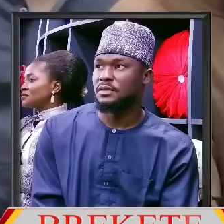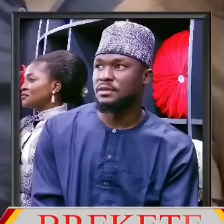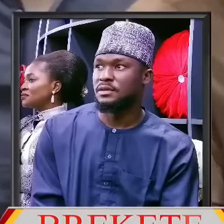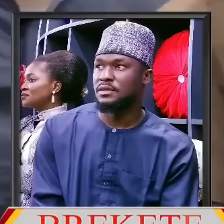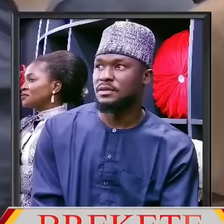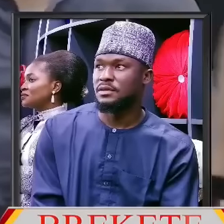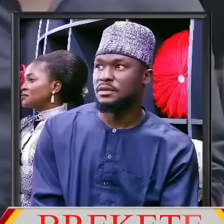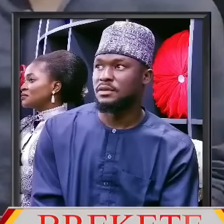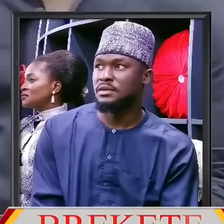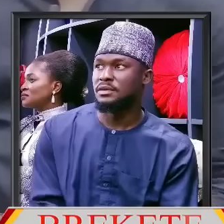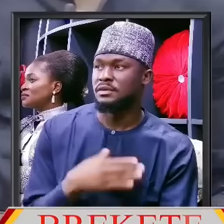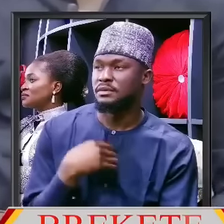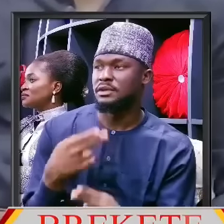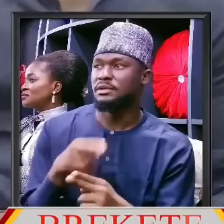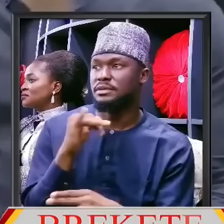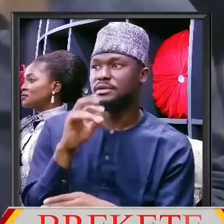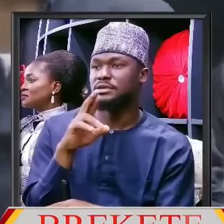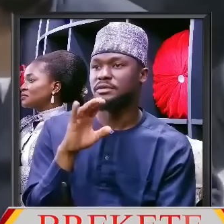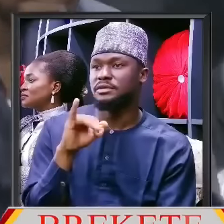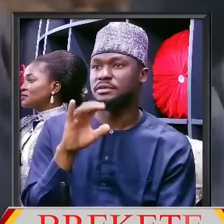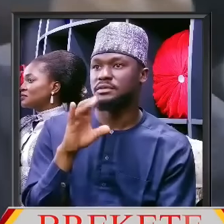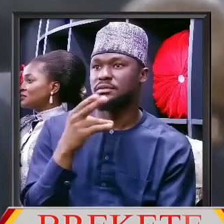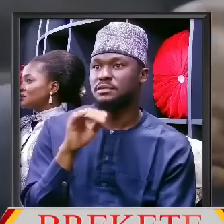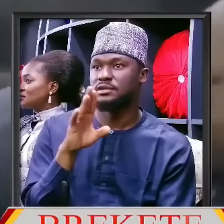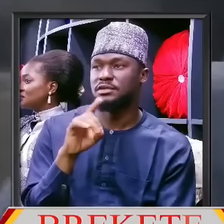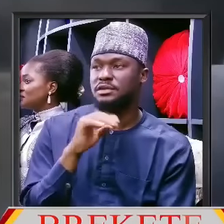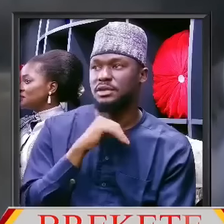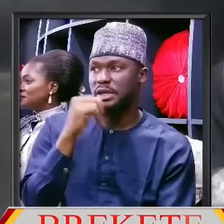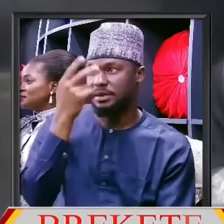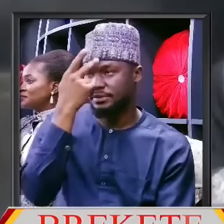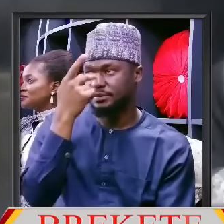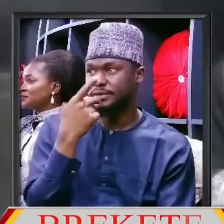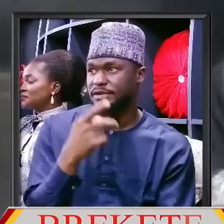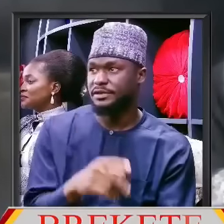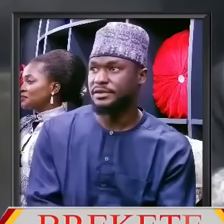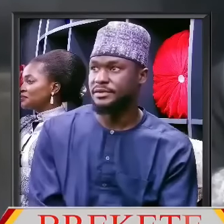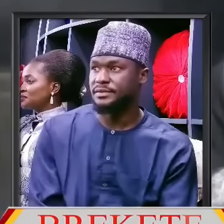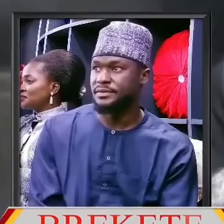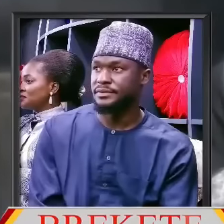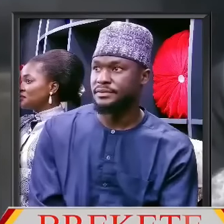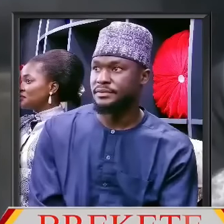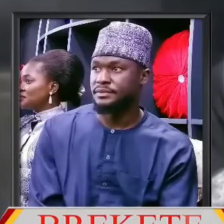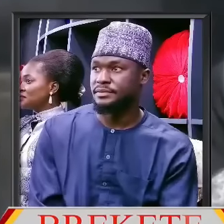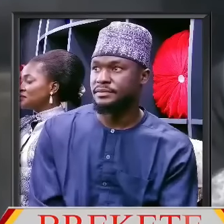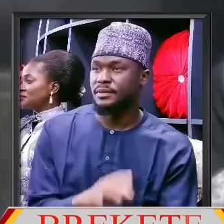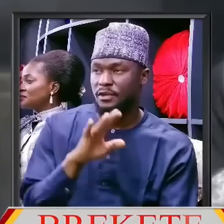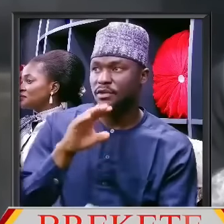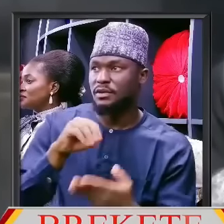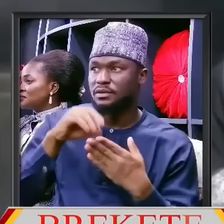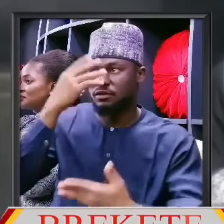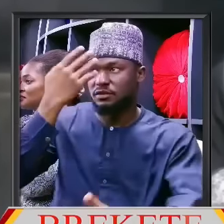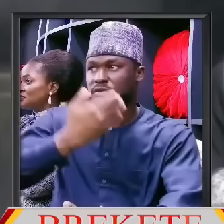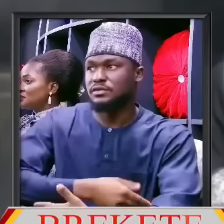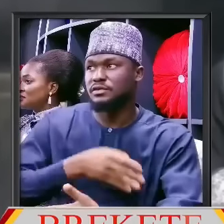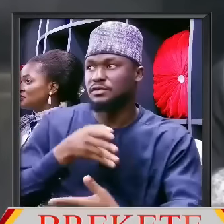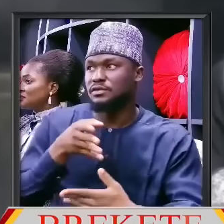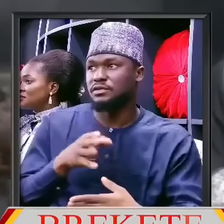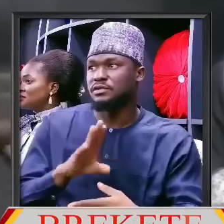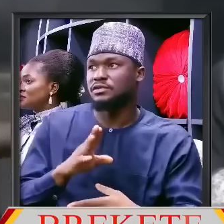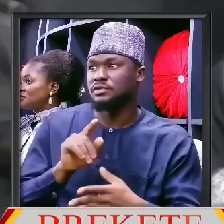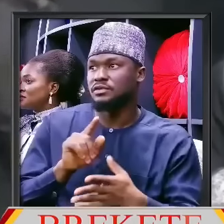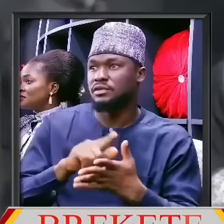My name now Richard Aganga, the parent. Your own picking, suppose don't graduate or don't. Supposed to be